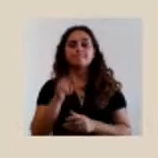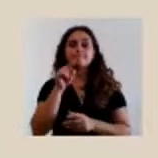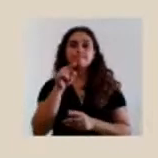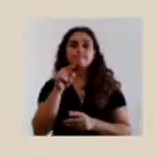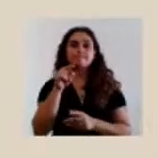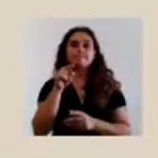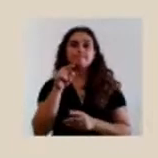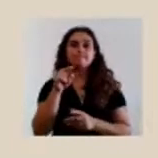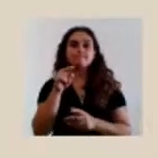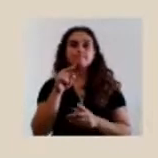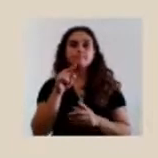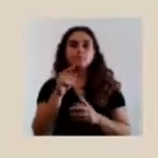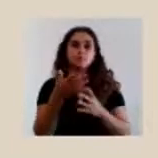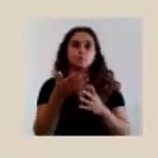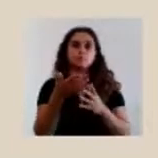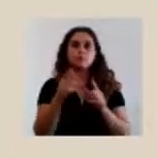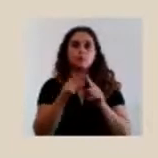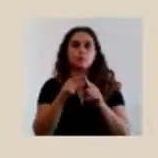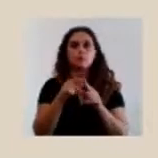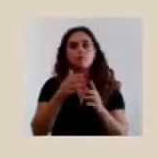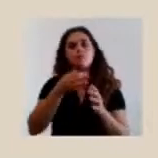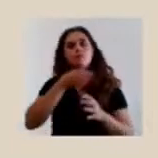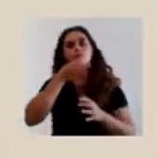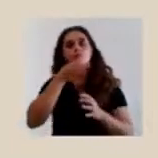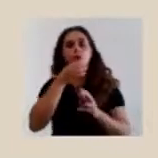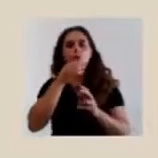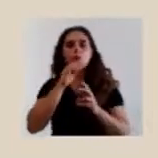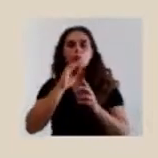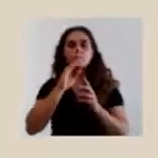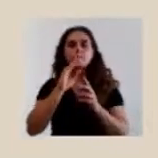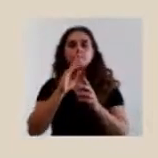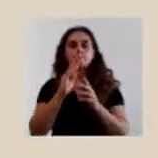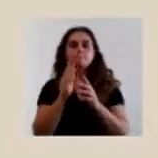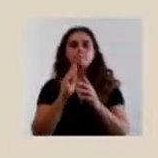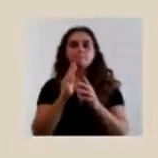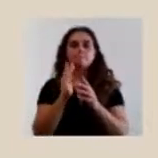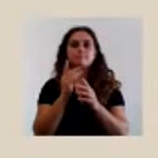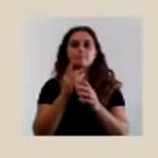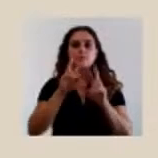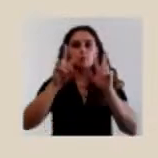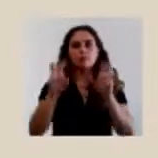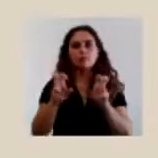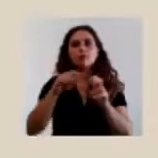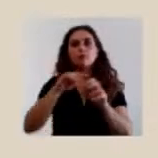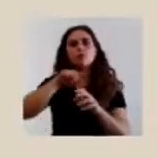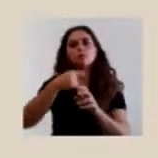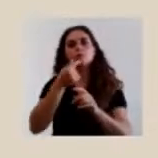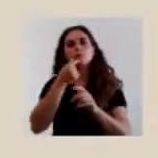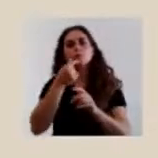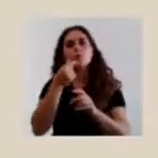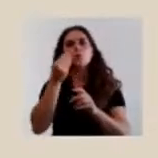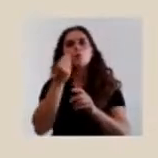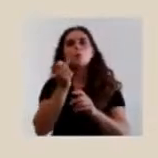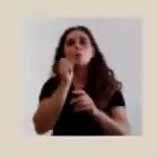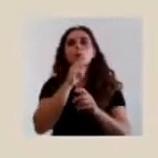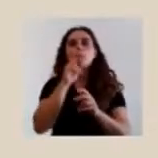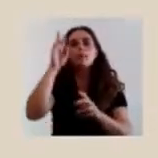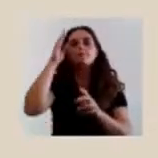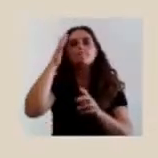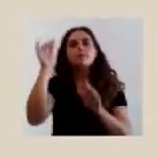This brings me to the penultimate segment of our introduction, where we will be looking at one way to measure